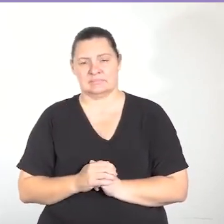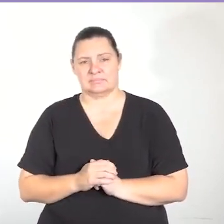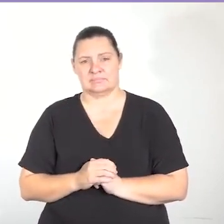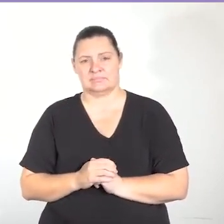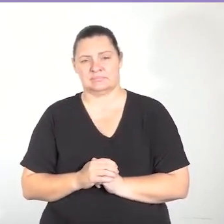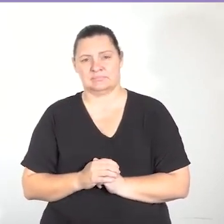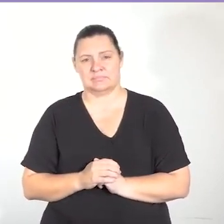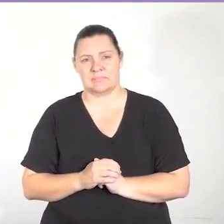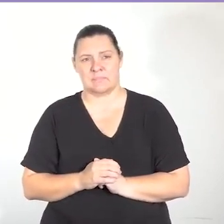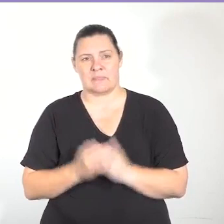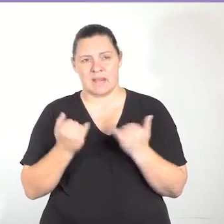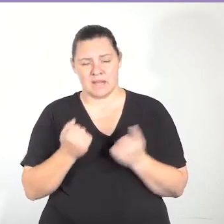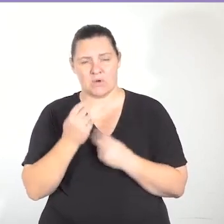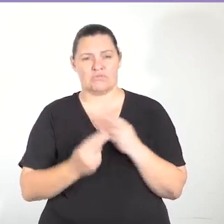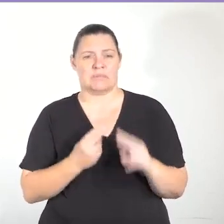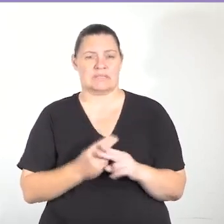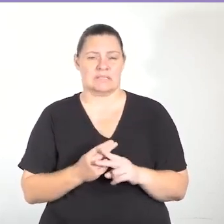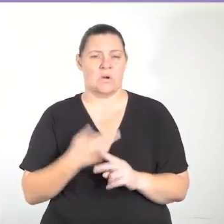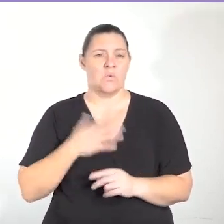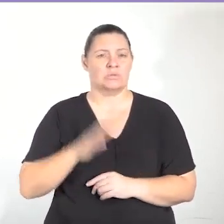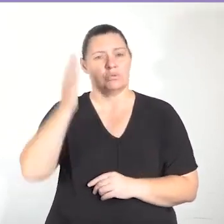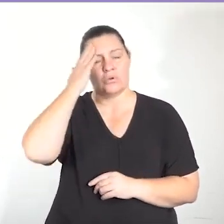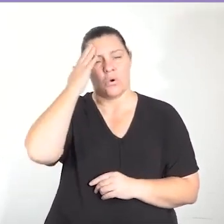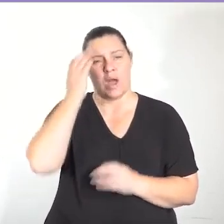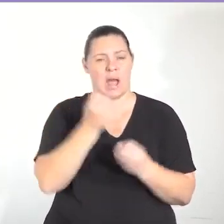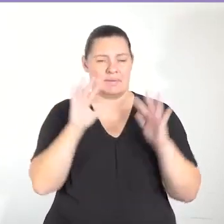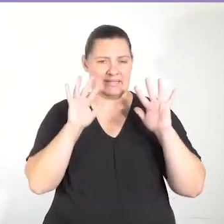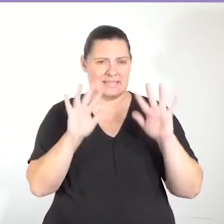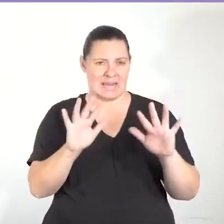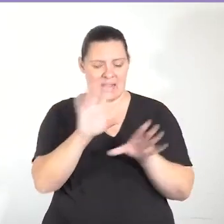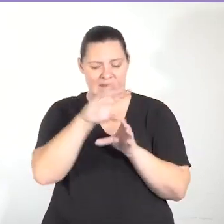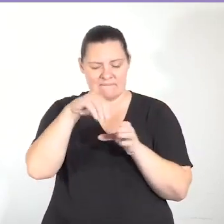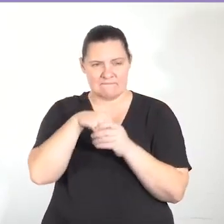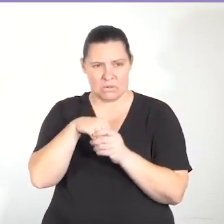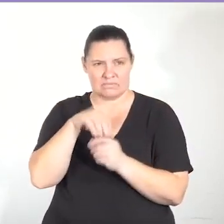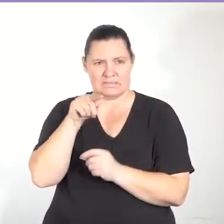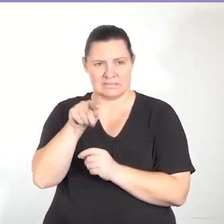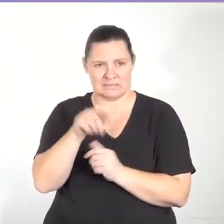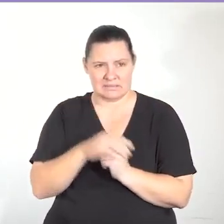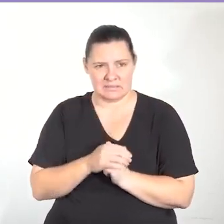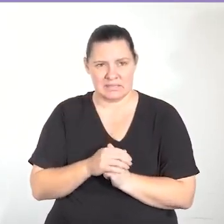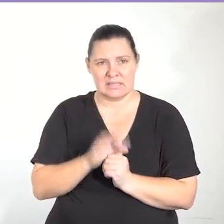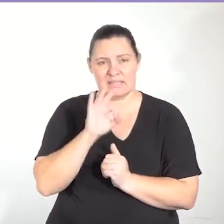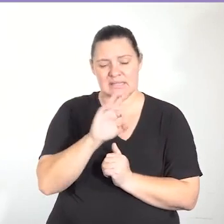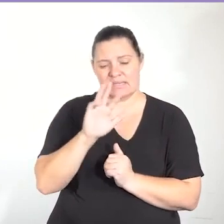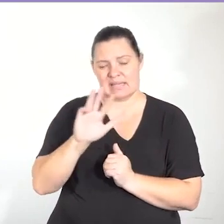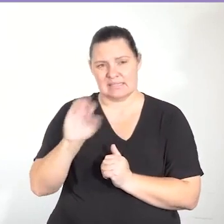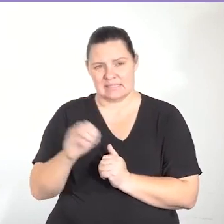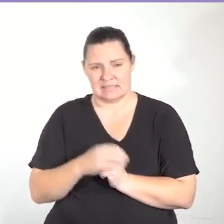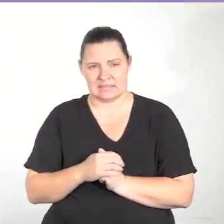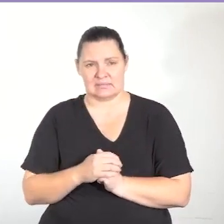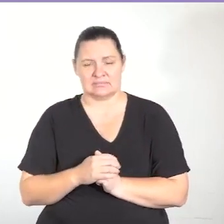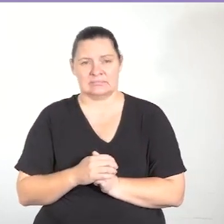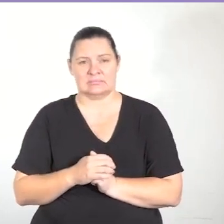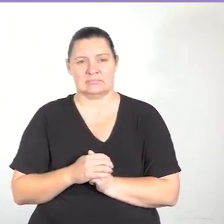390. Now again, we are going to repeat. We need to know how many groups of 10 can we take from